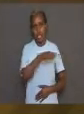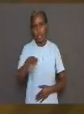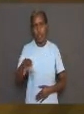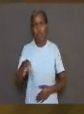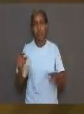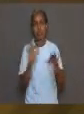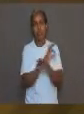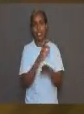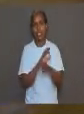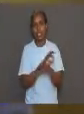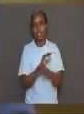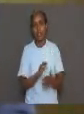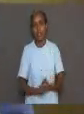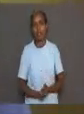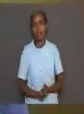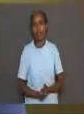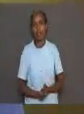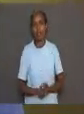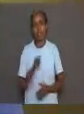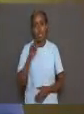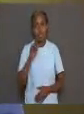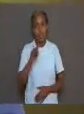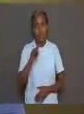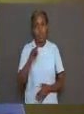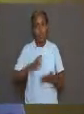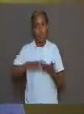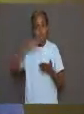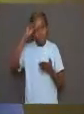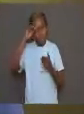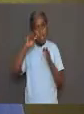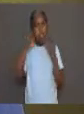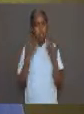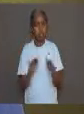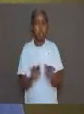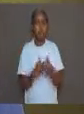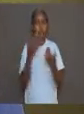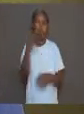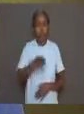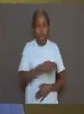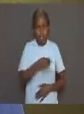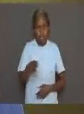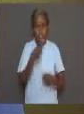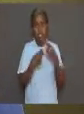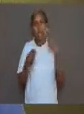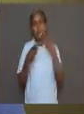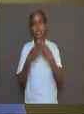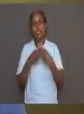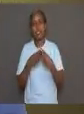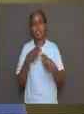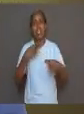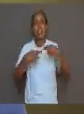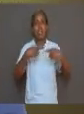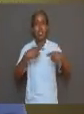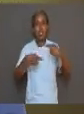of functions. You have already learned how to graph a mathematical